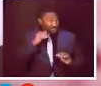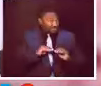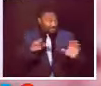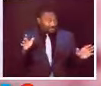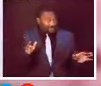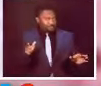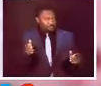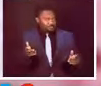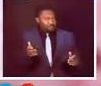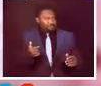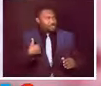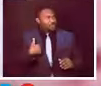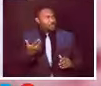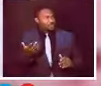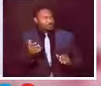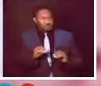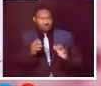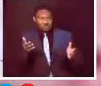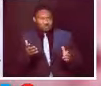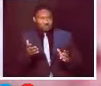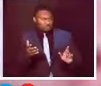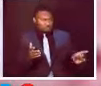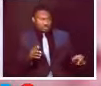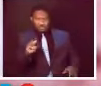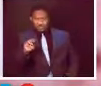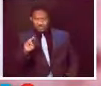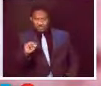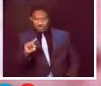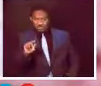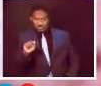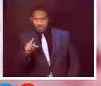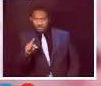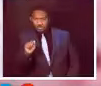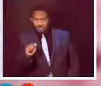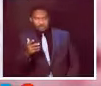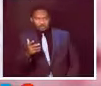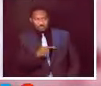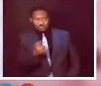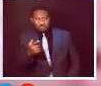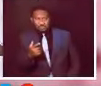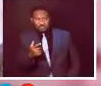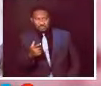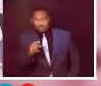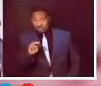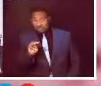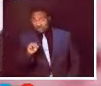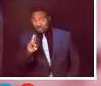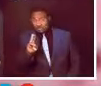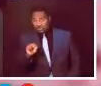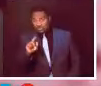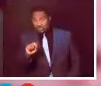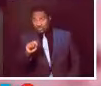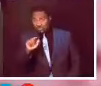and I think Honorable Muntaka is one of those that understand these things better than any other